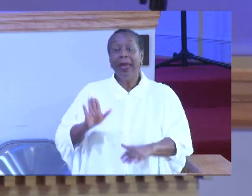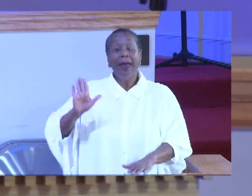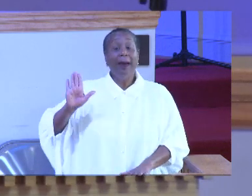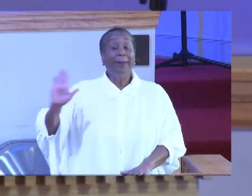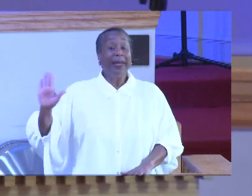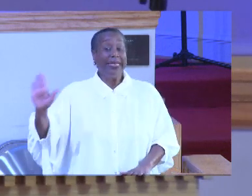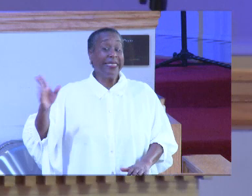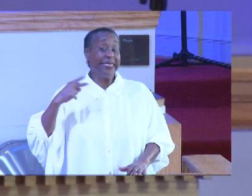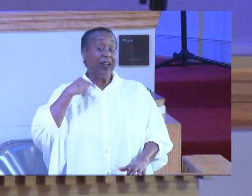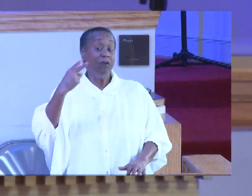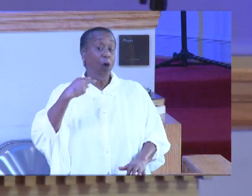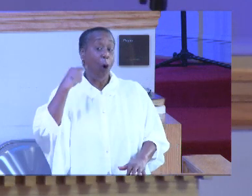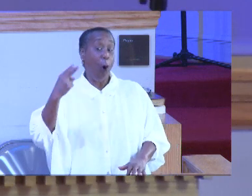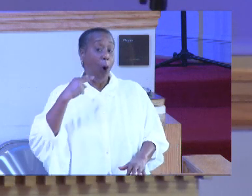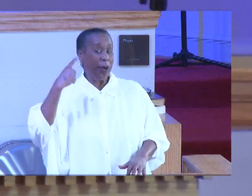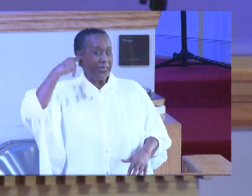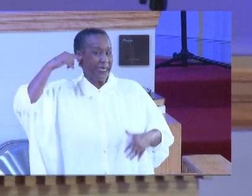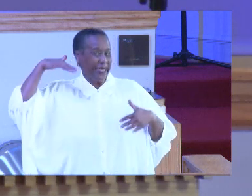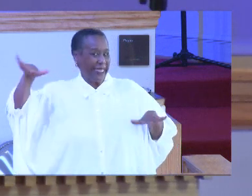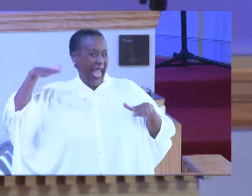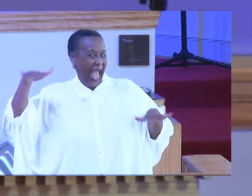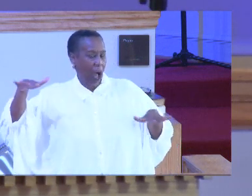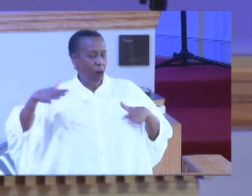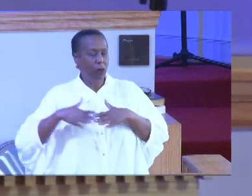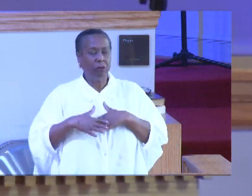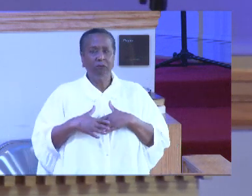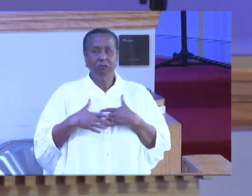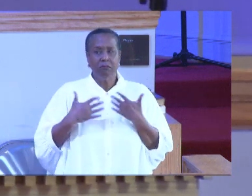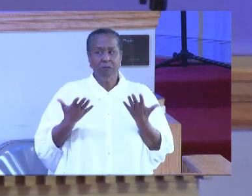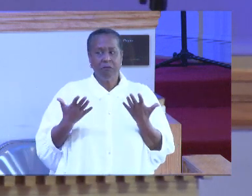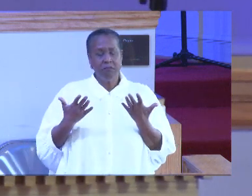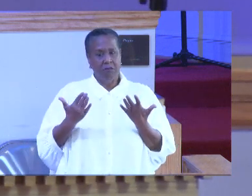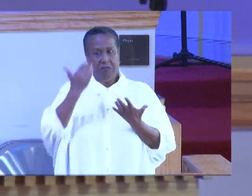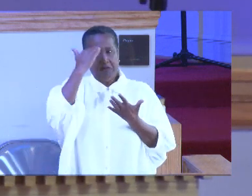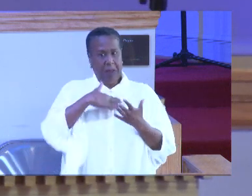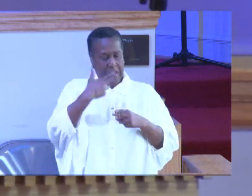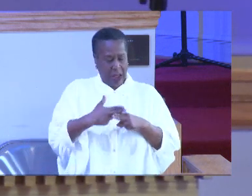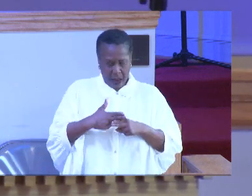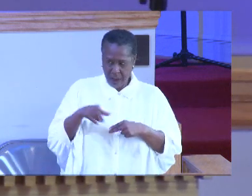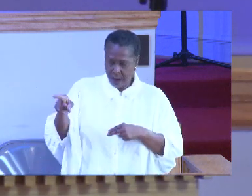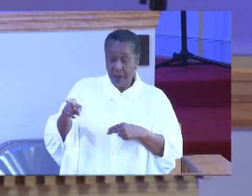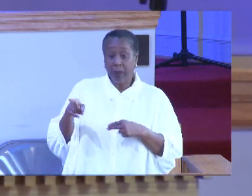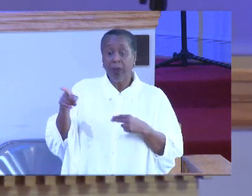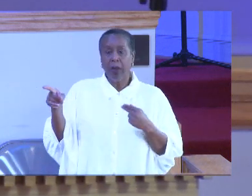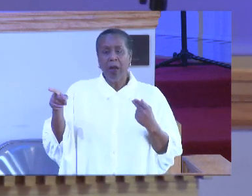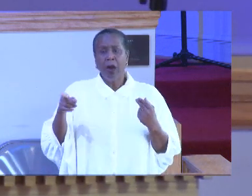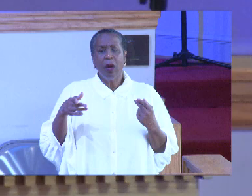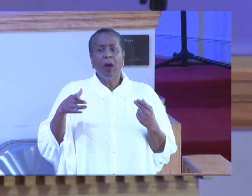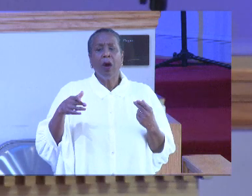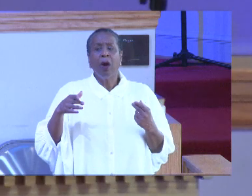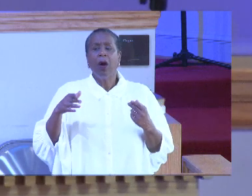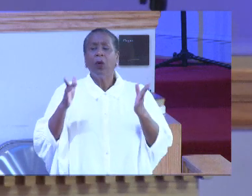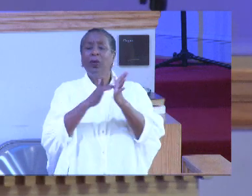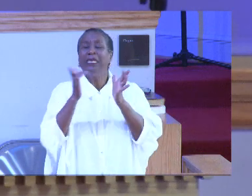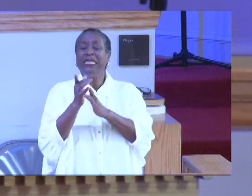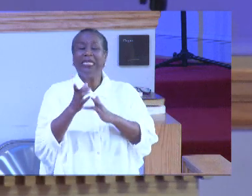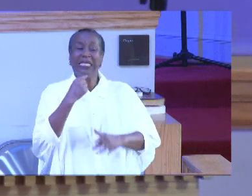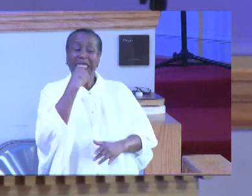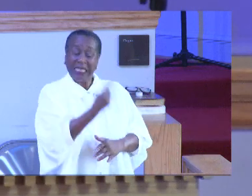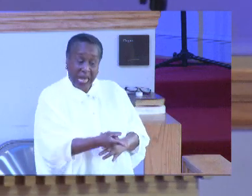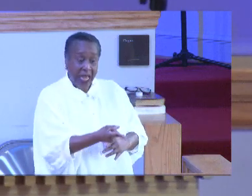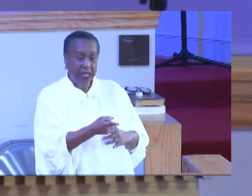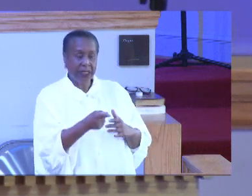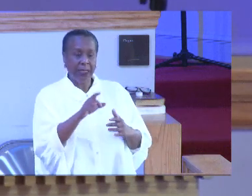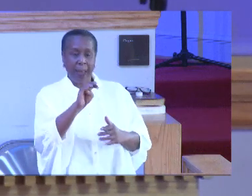meant there was redirection. Look at the text. When he says to her,